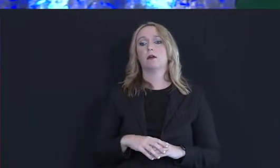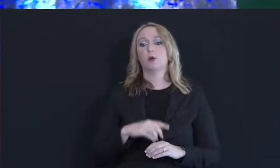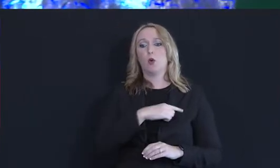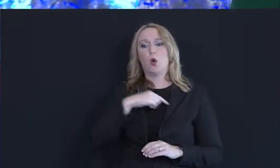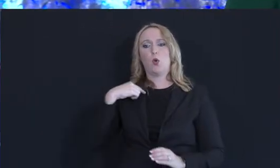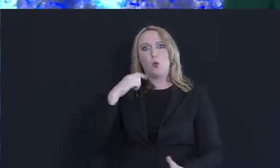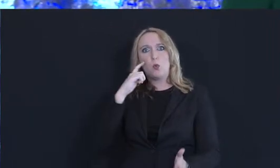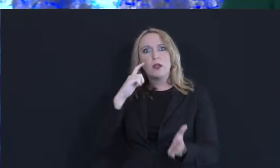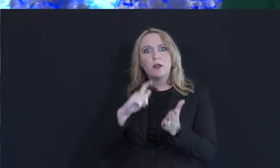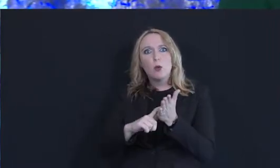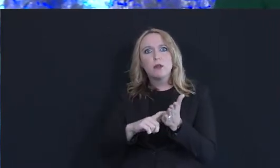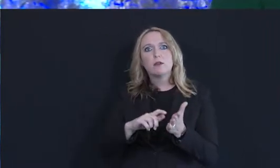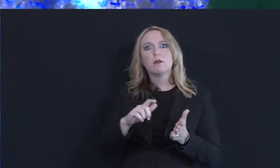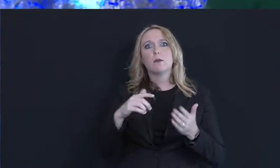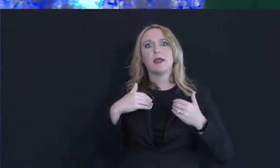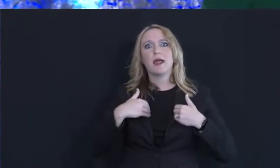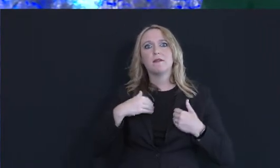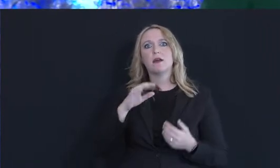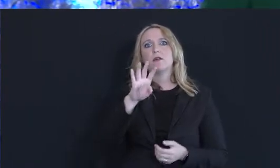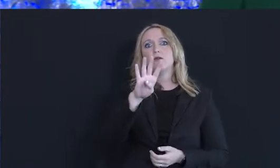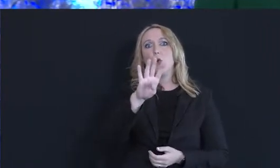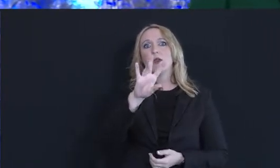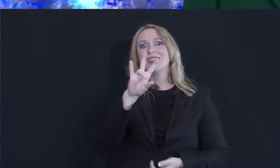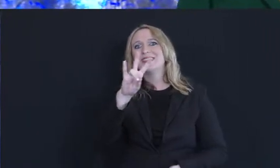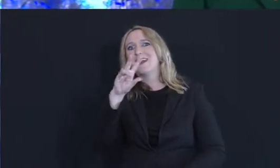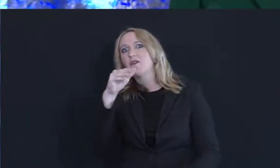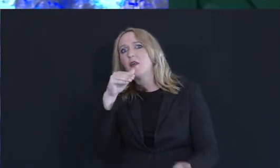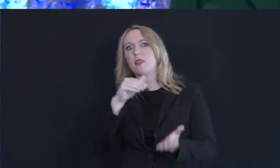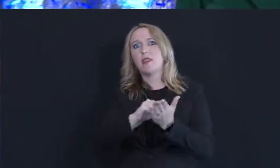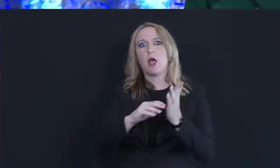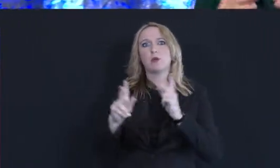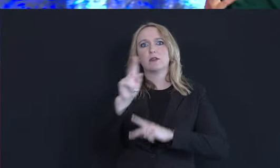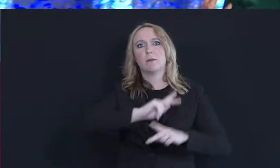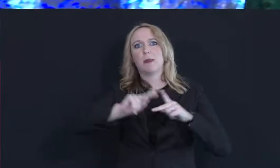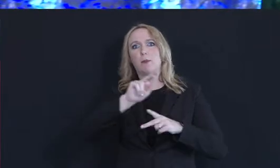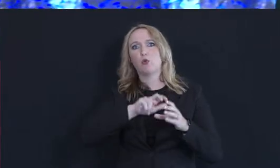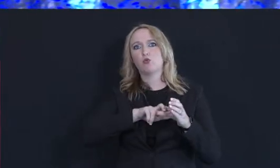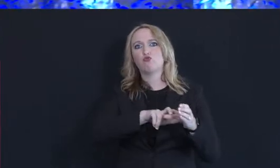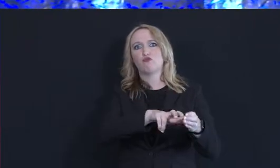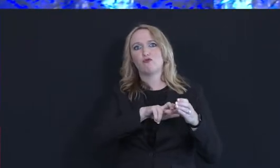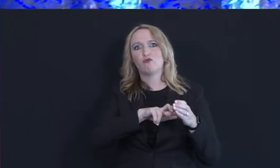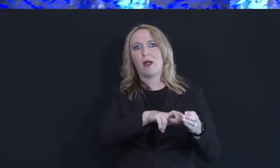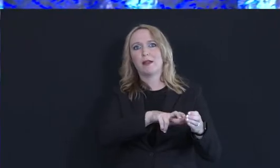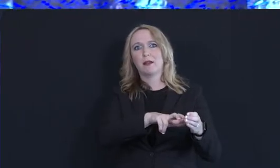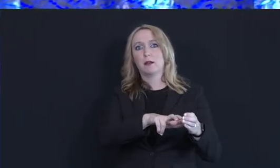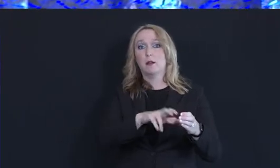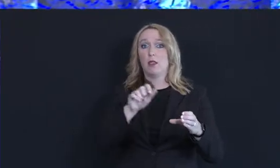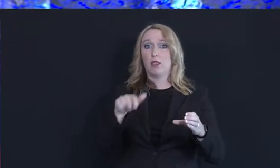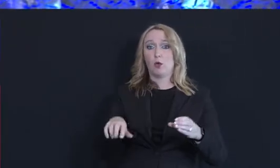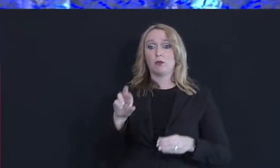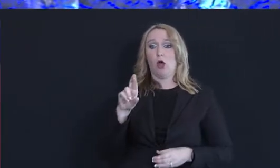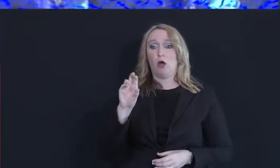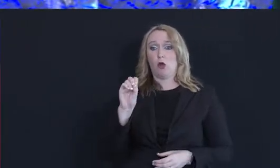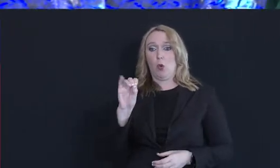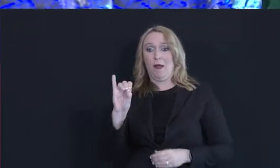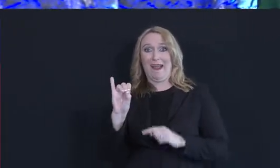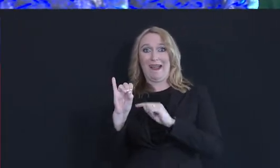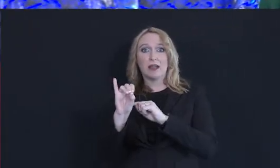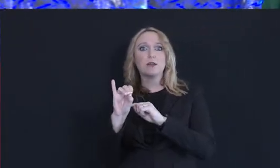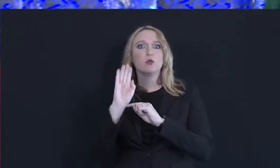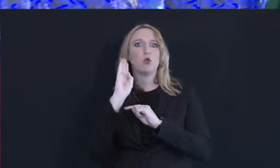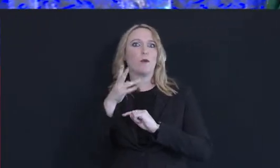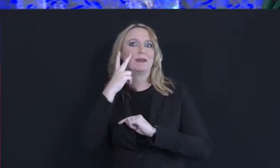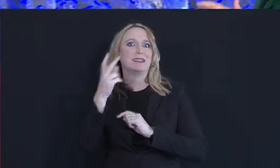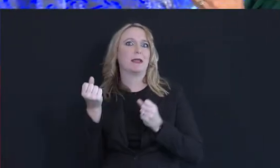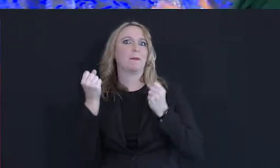47 000 Riders over the month you're going to see significant Roi in these Investments and it's really thanks